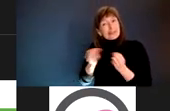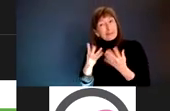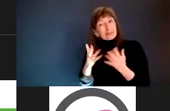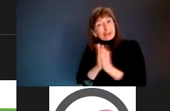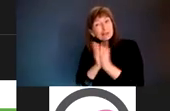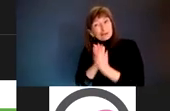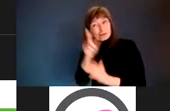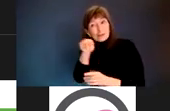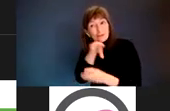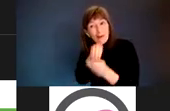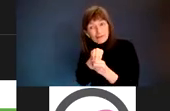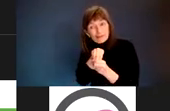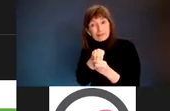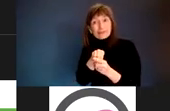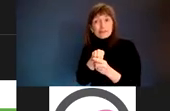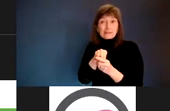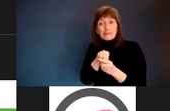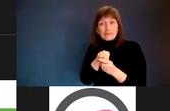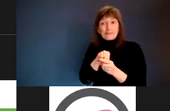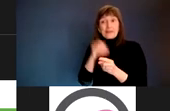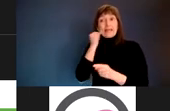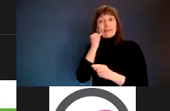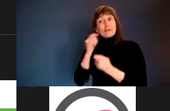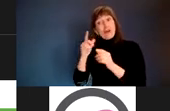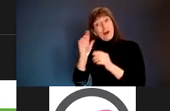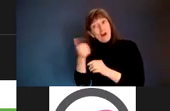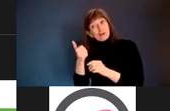balances, that we need to intervene in an emergency situation.